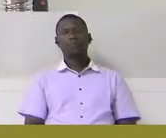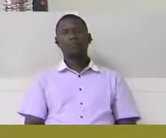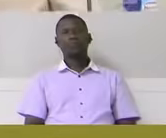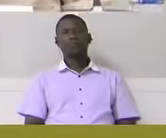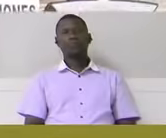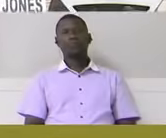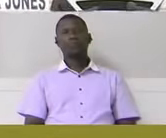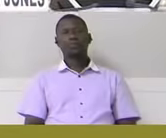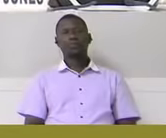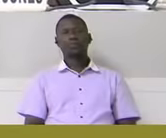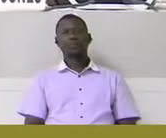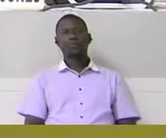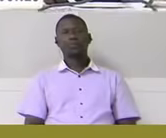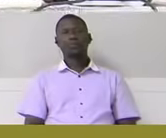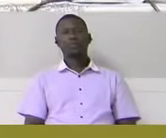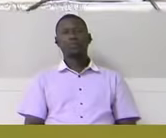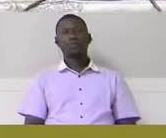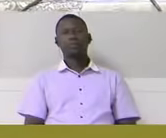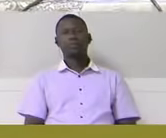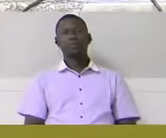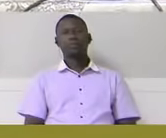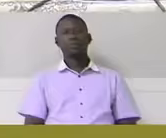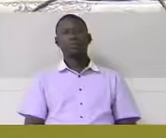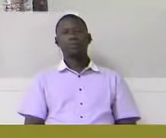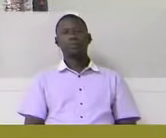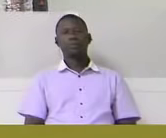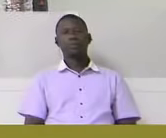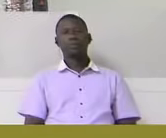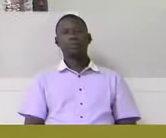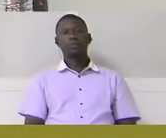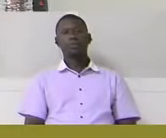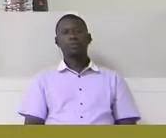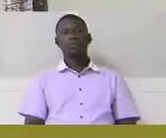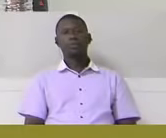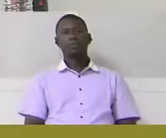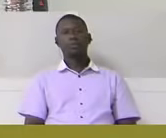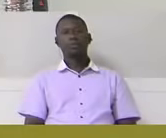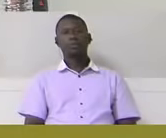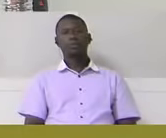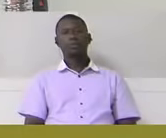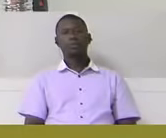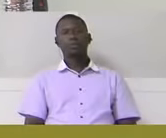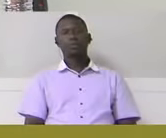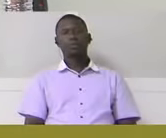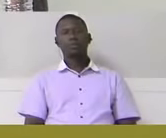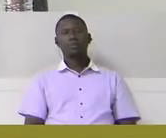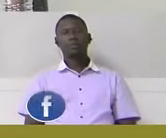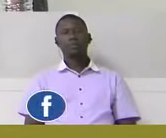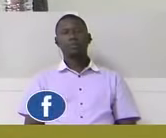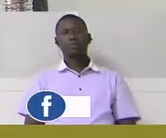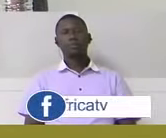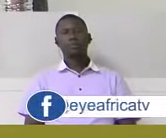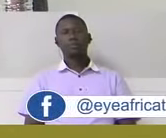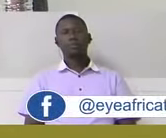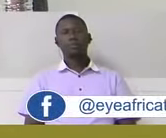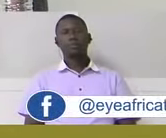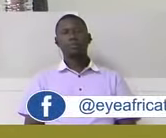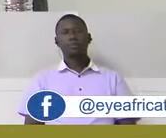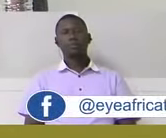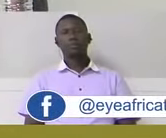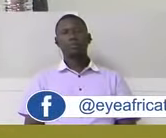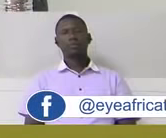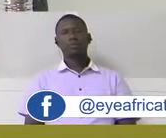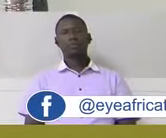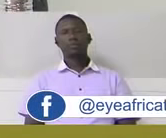kesi motala hanfo president kana ka biskito lu fay andu nobe ke kan molu ka kidinan ne pour kana o biskito lu ta